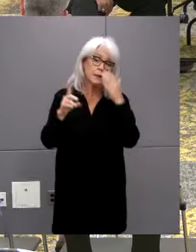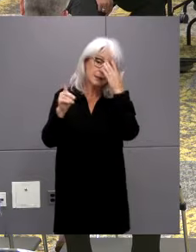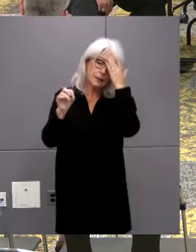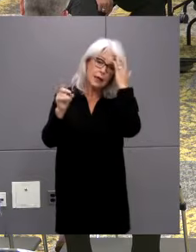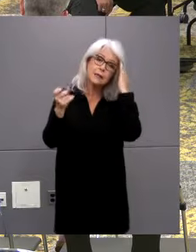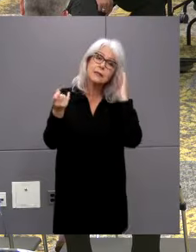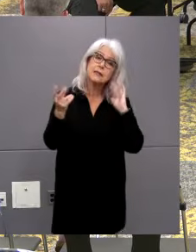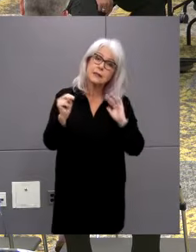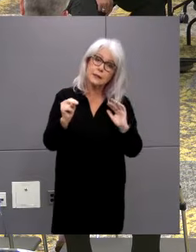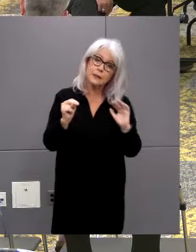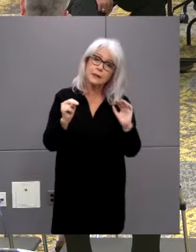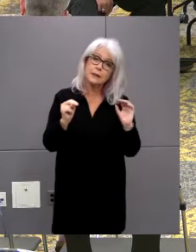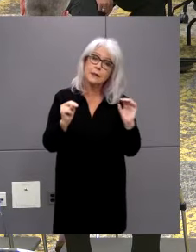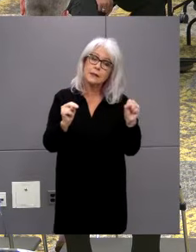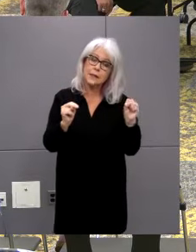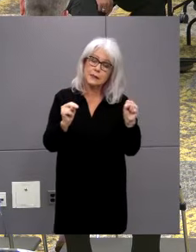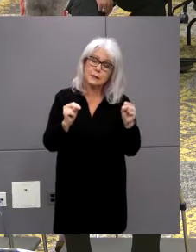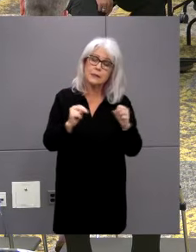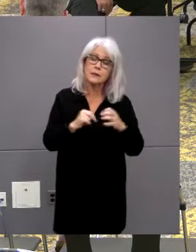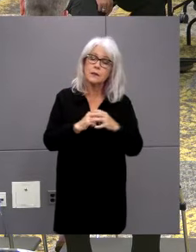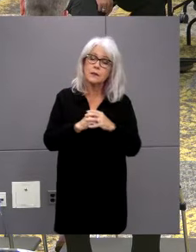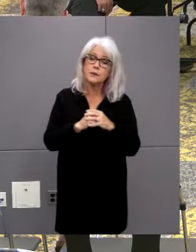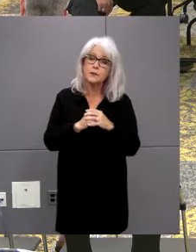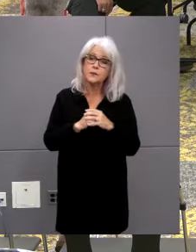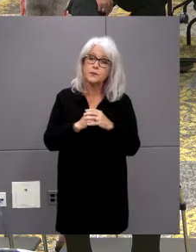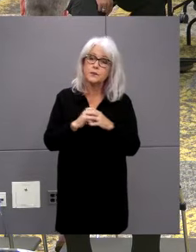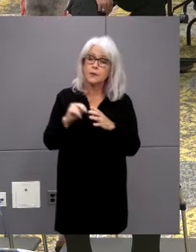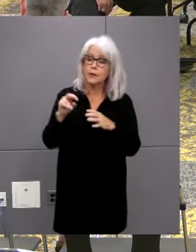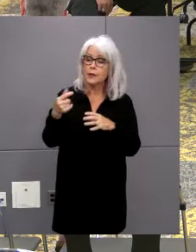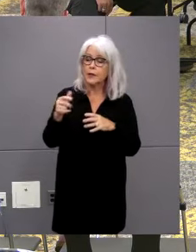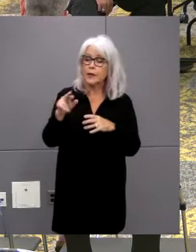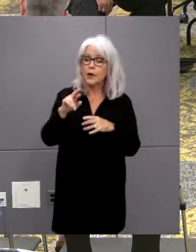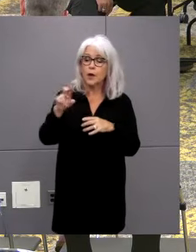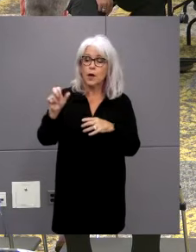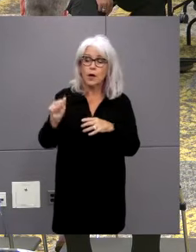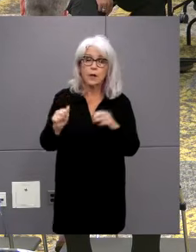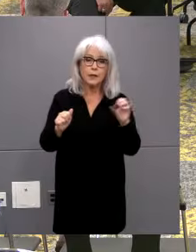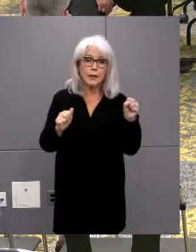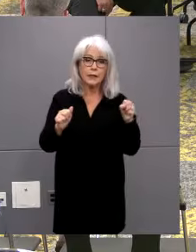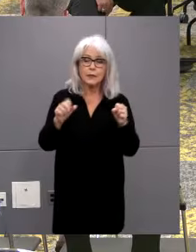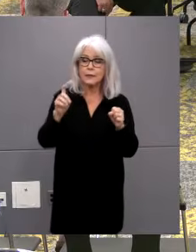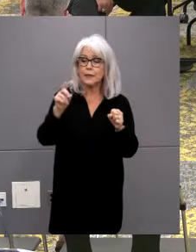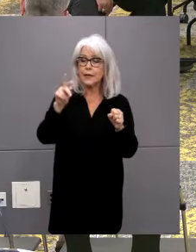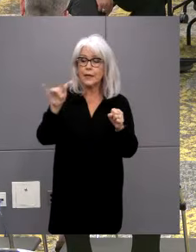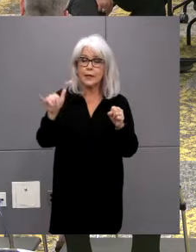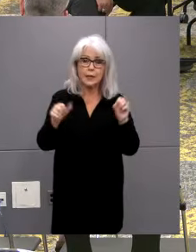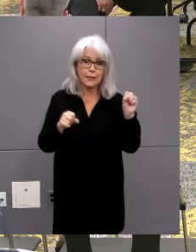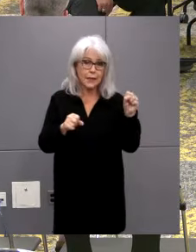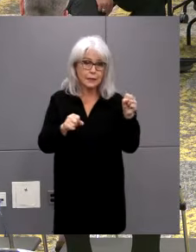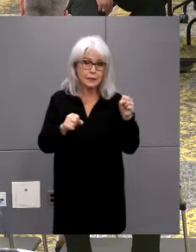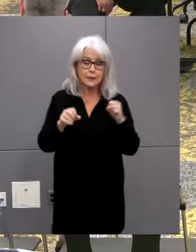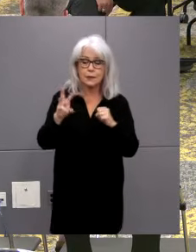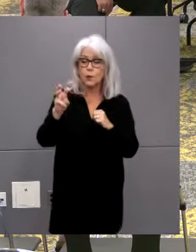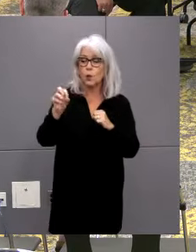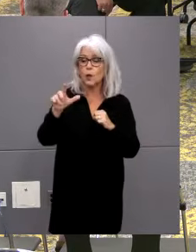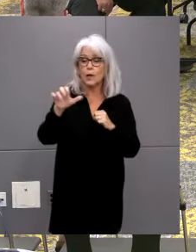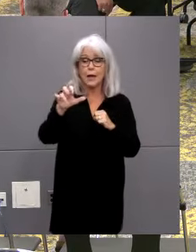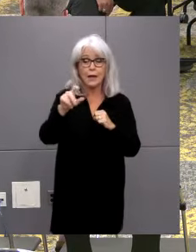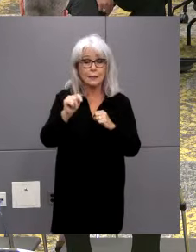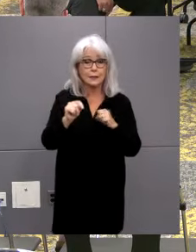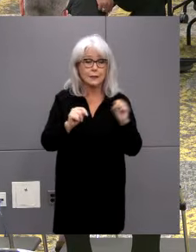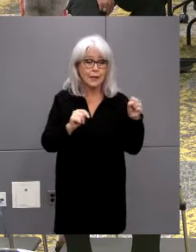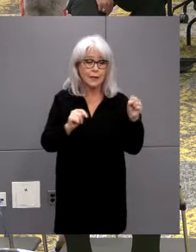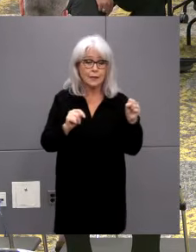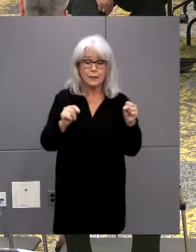Dotson? Yes. Trustee Guerra? Yes. Trustee Daly? Yes. Trustee Wolcott? Yes.